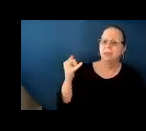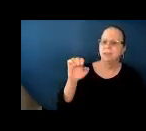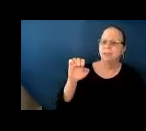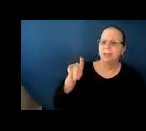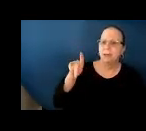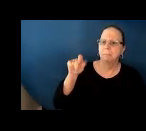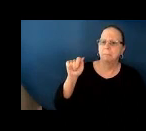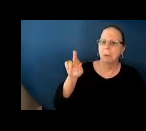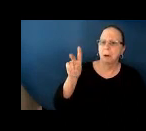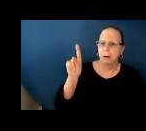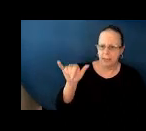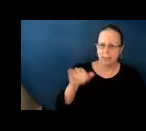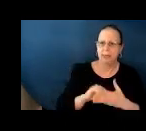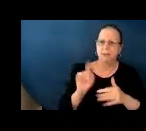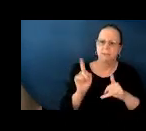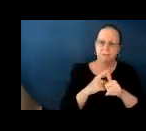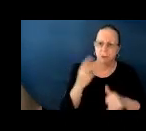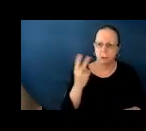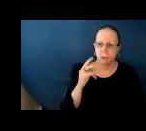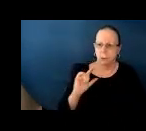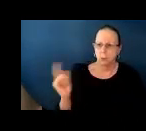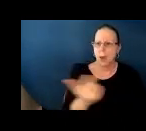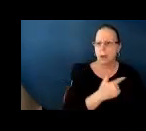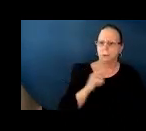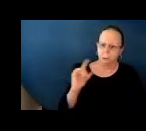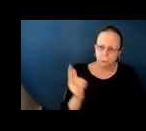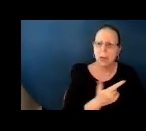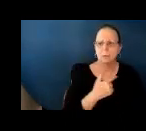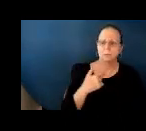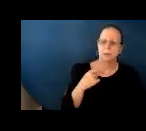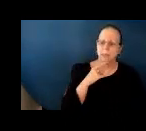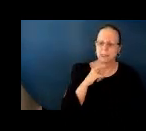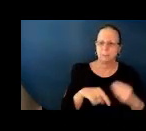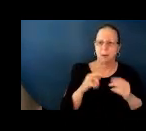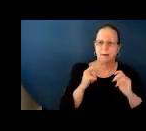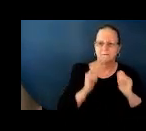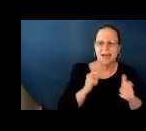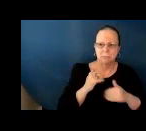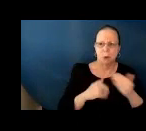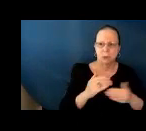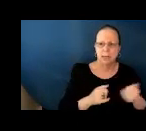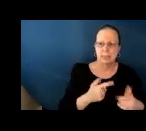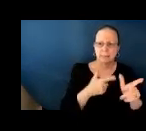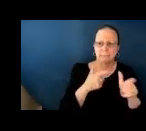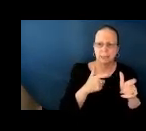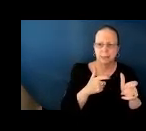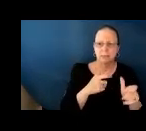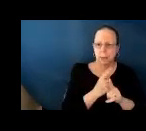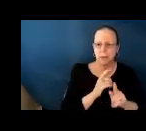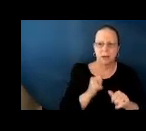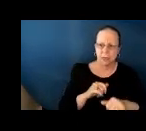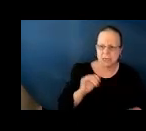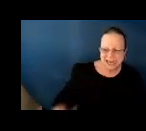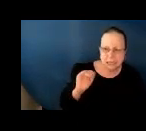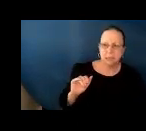Jeopardy in the first 2 rounds, right, is all about fast processing and speed, right? Because you got to race the person